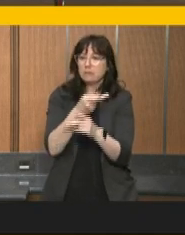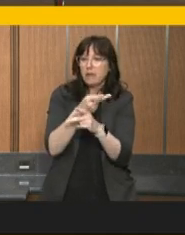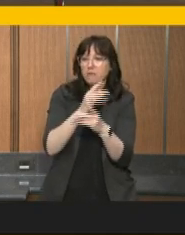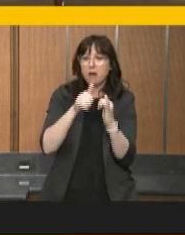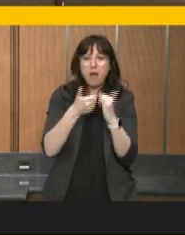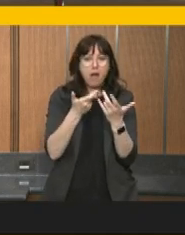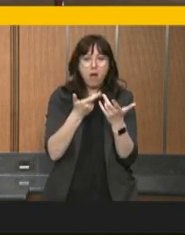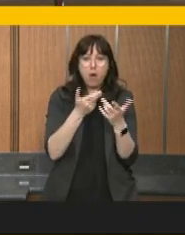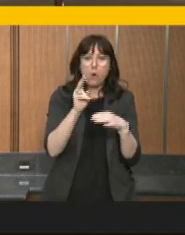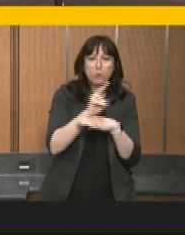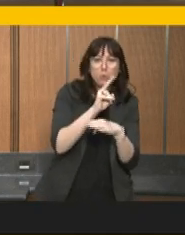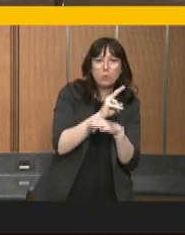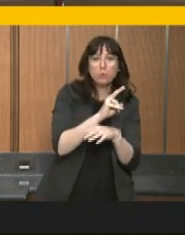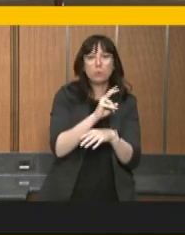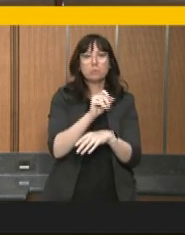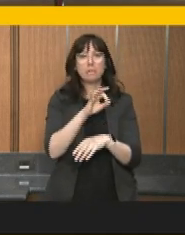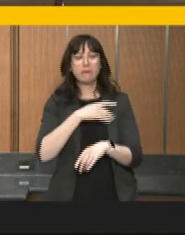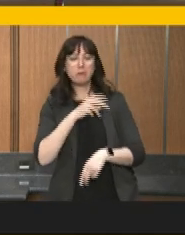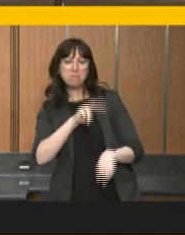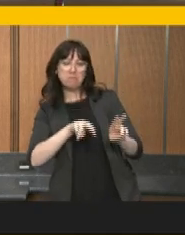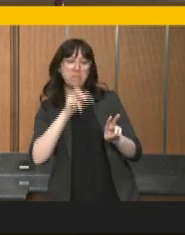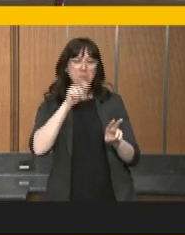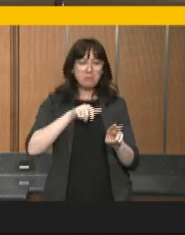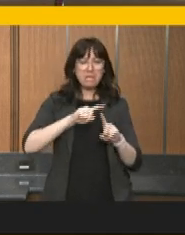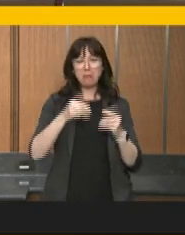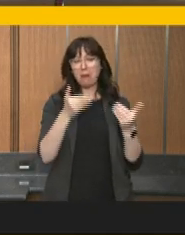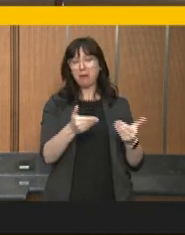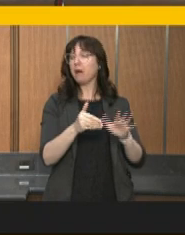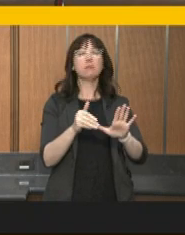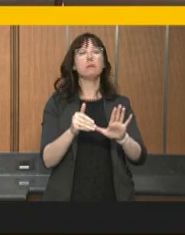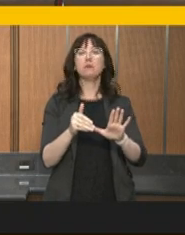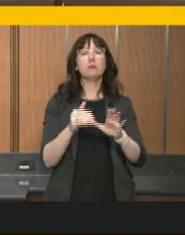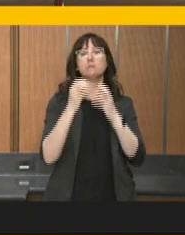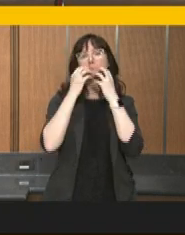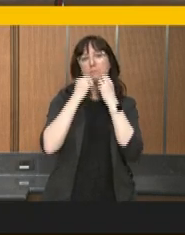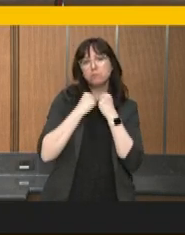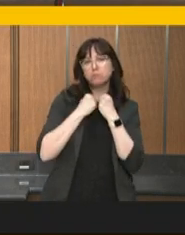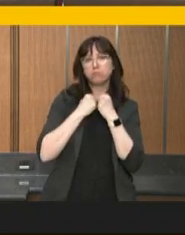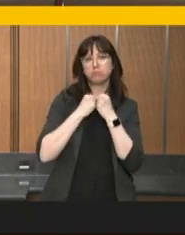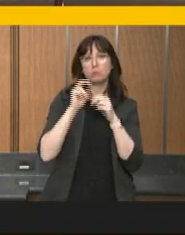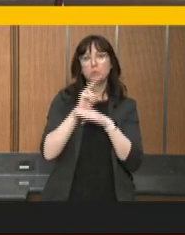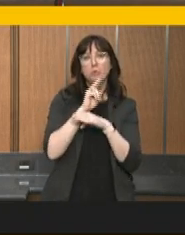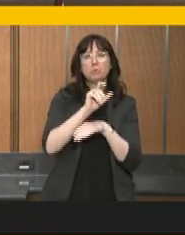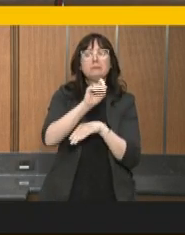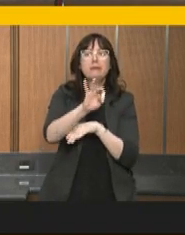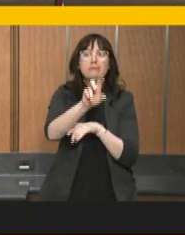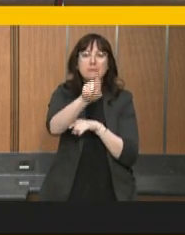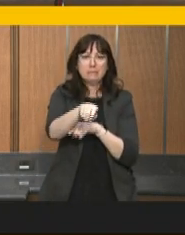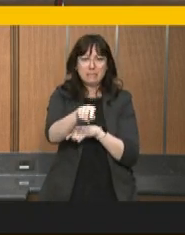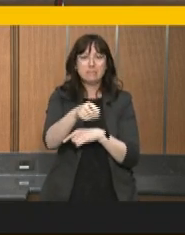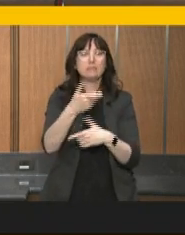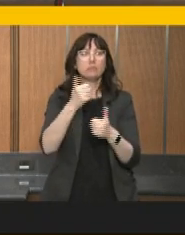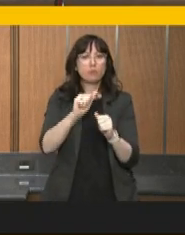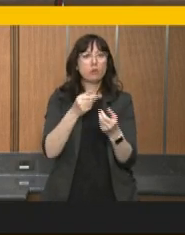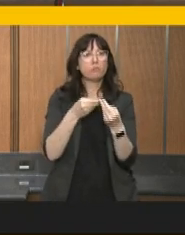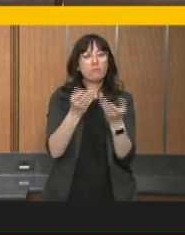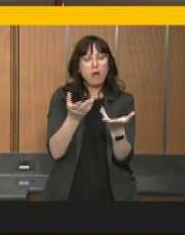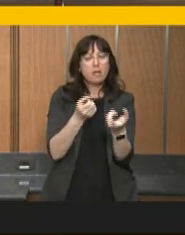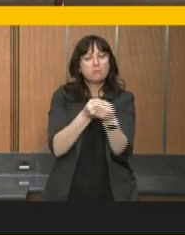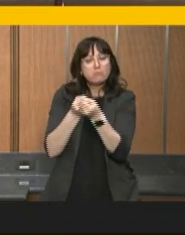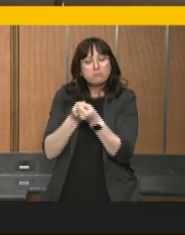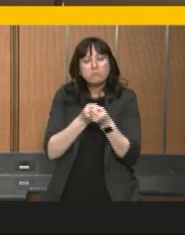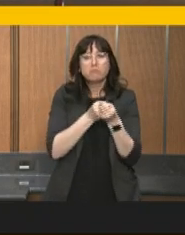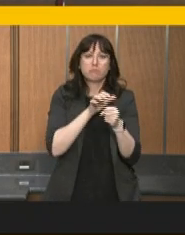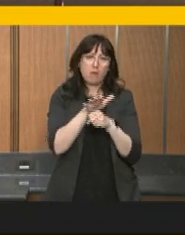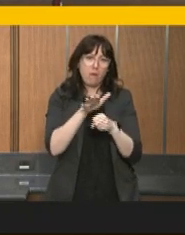supplies. And so we're working really hard also to provide guidance to people on the sort of stewardship aspect.